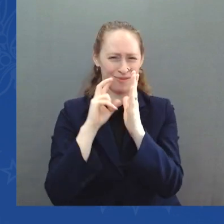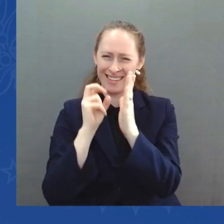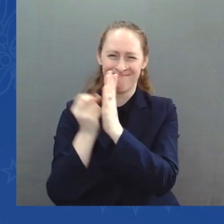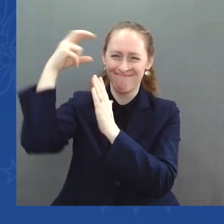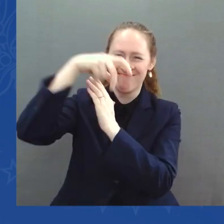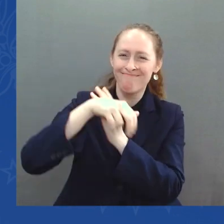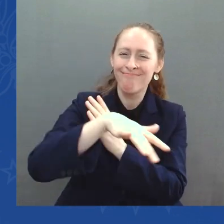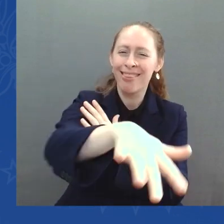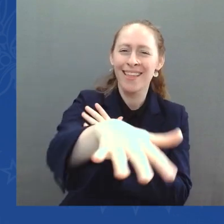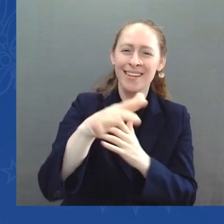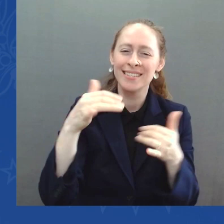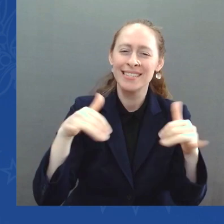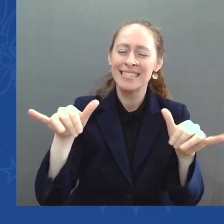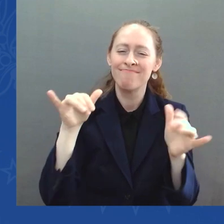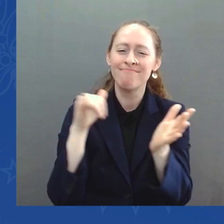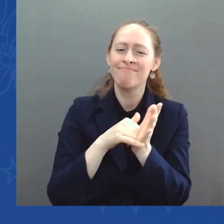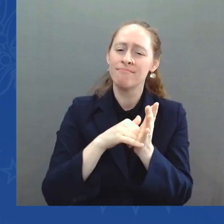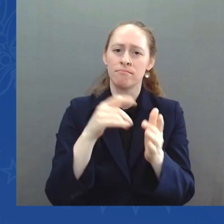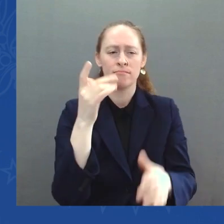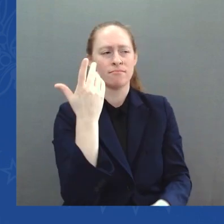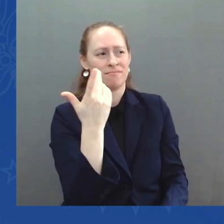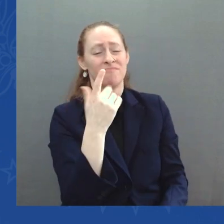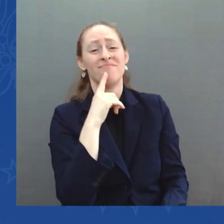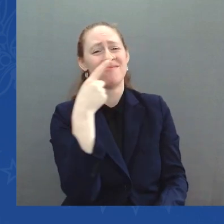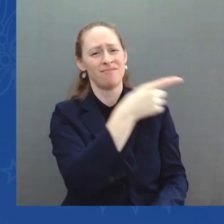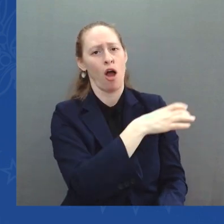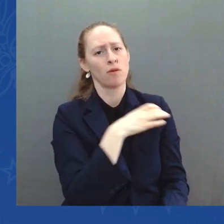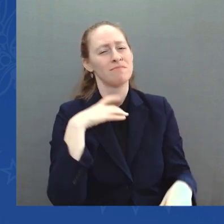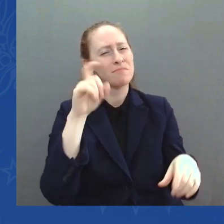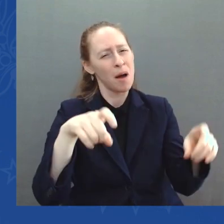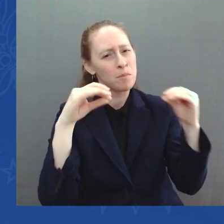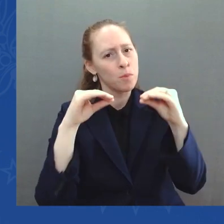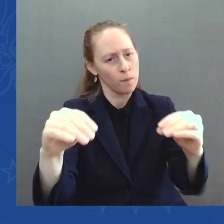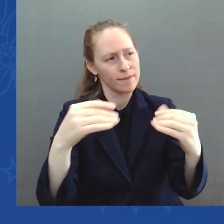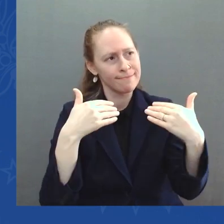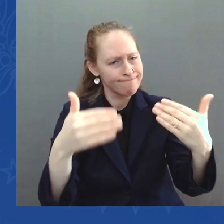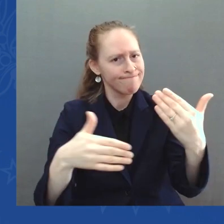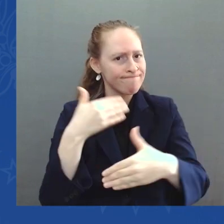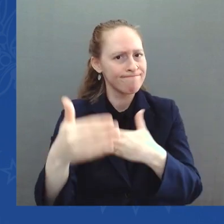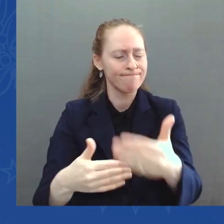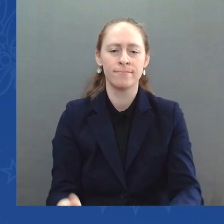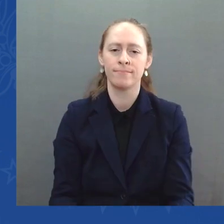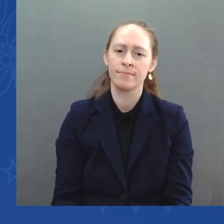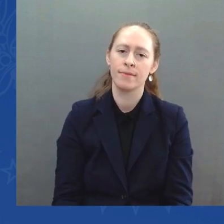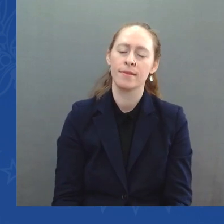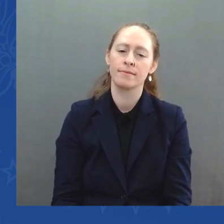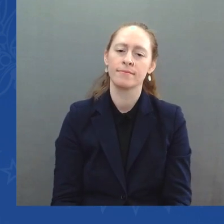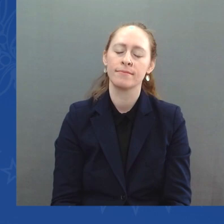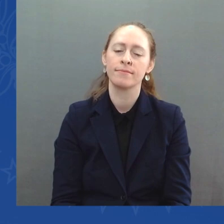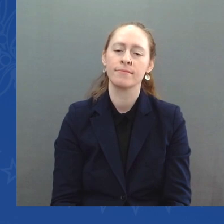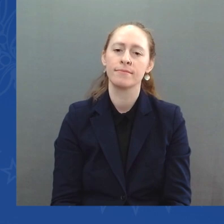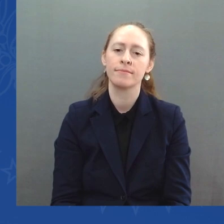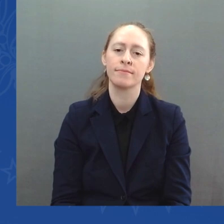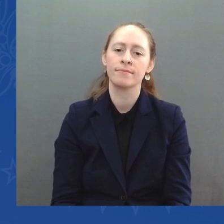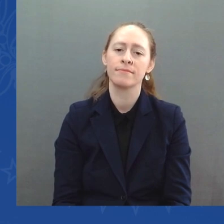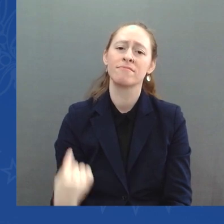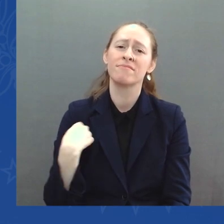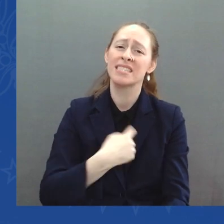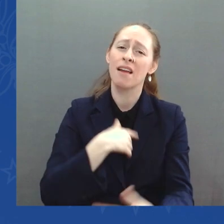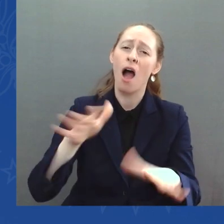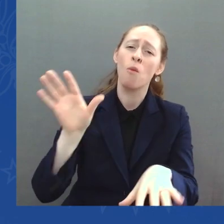lives, all of us have worked so hard to get our lives back. We're summoning every ounce of American